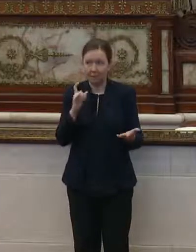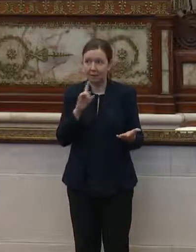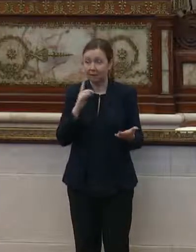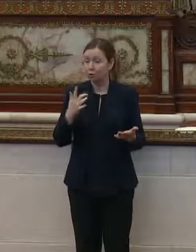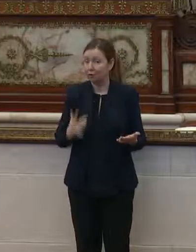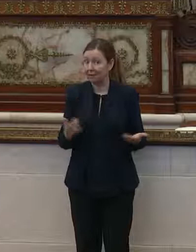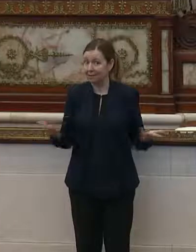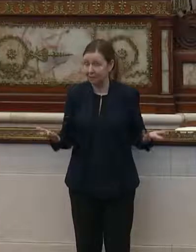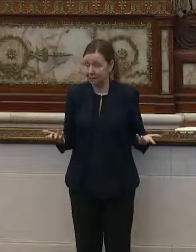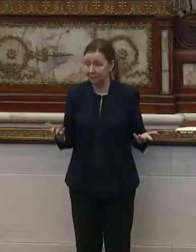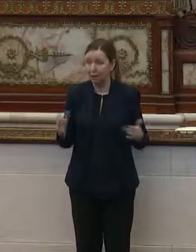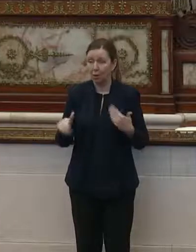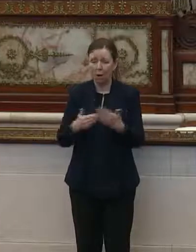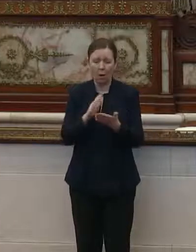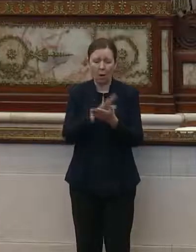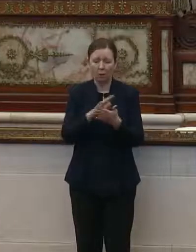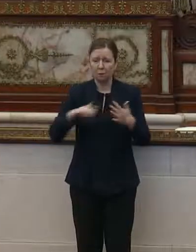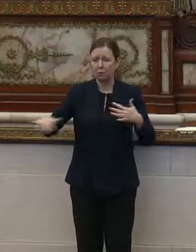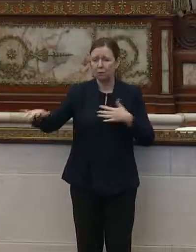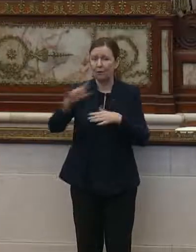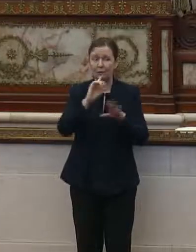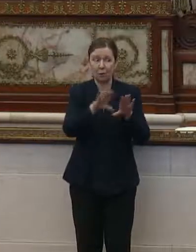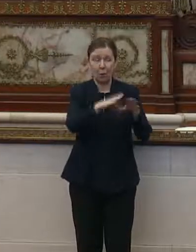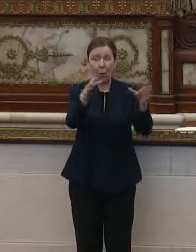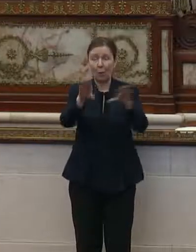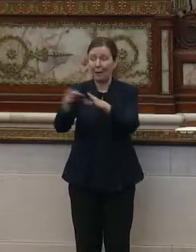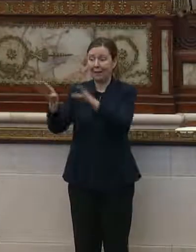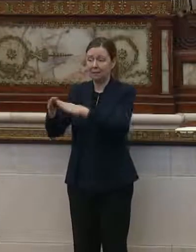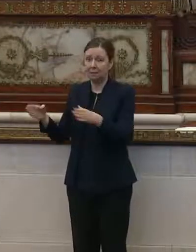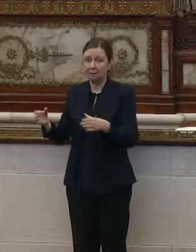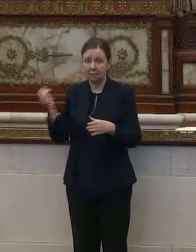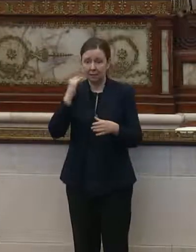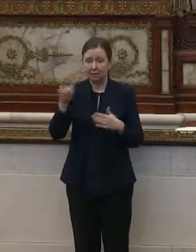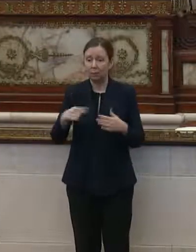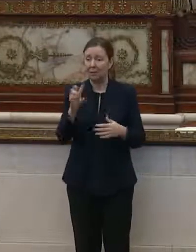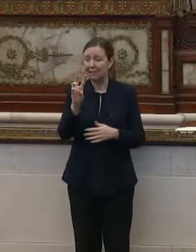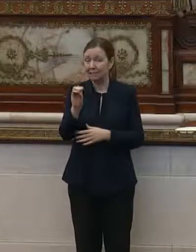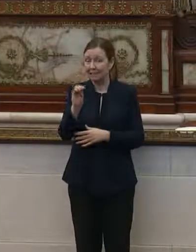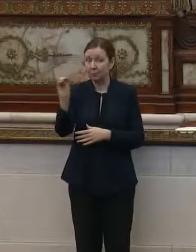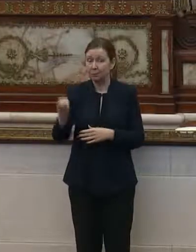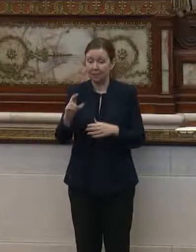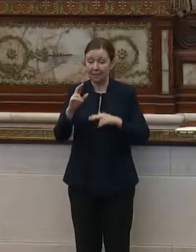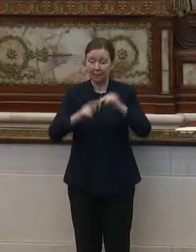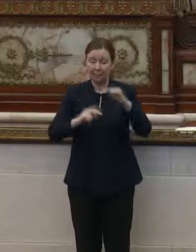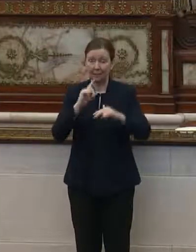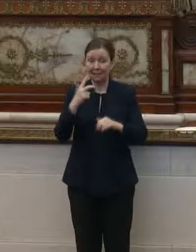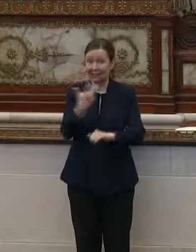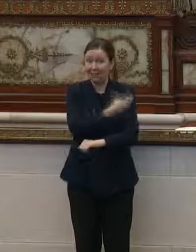trend is, and all the schools around us are open, if the trend is that only 60% of the building is going to